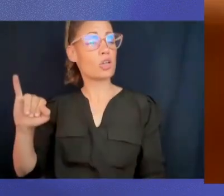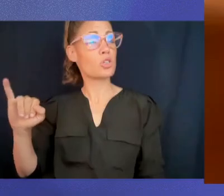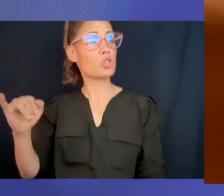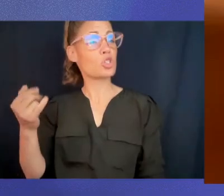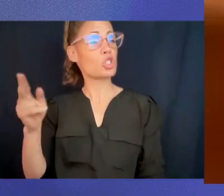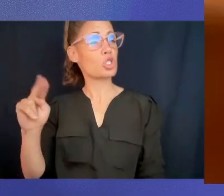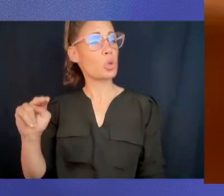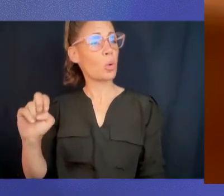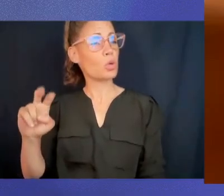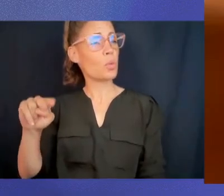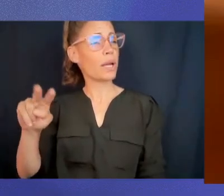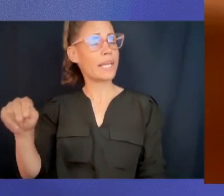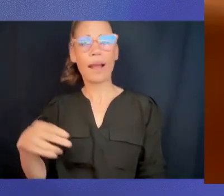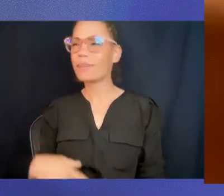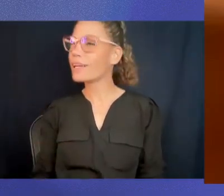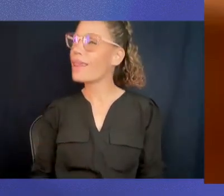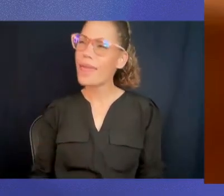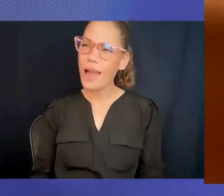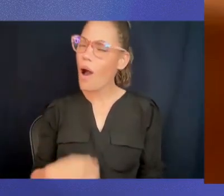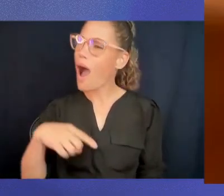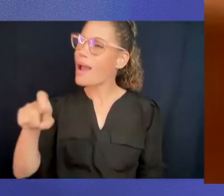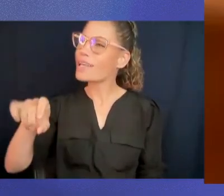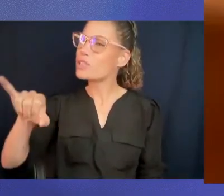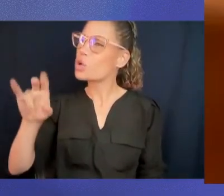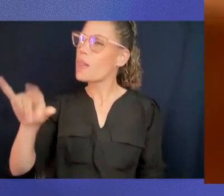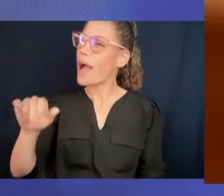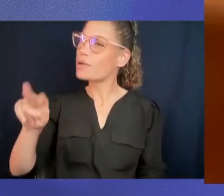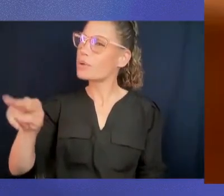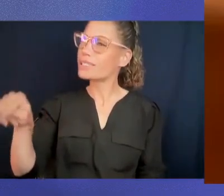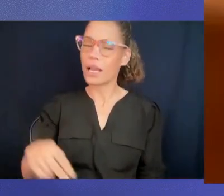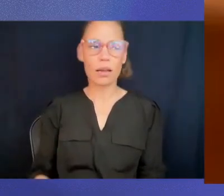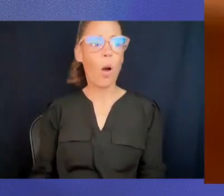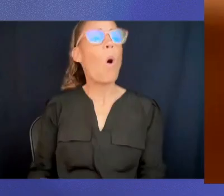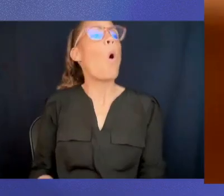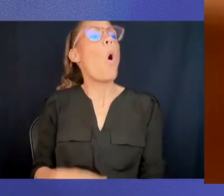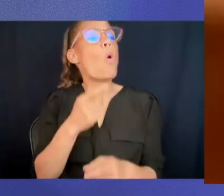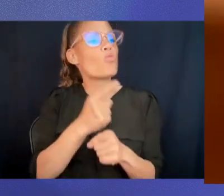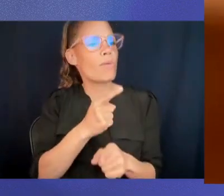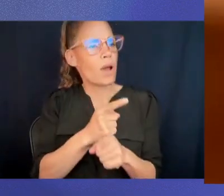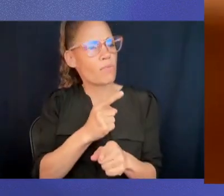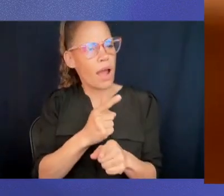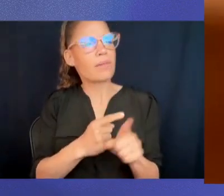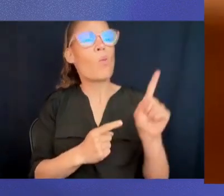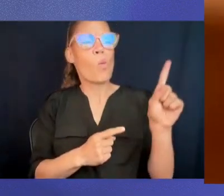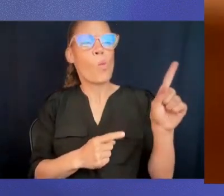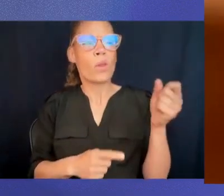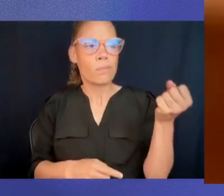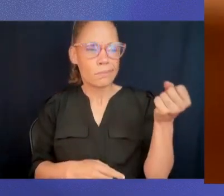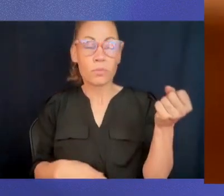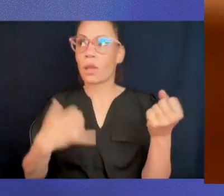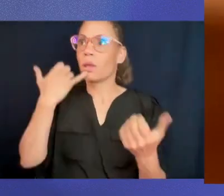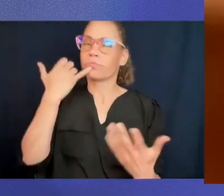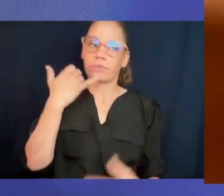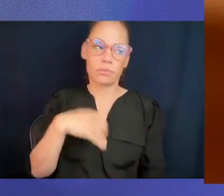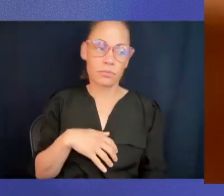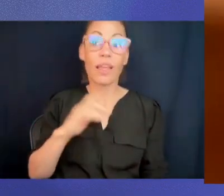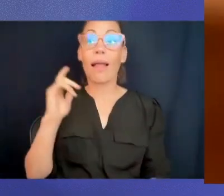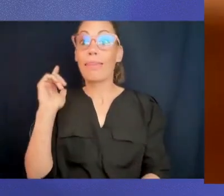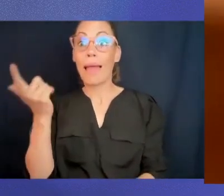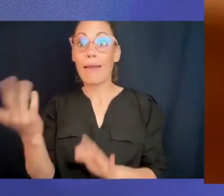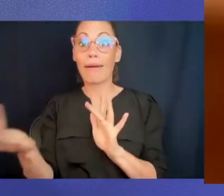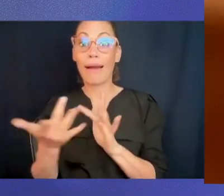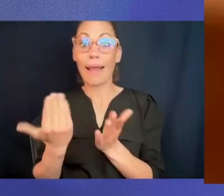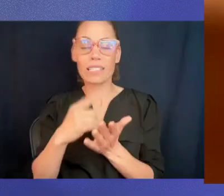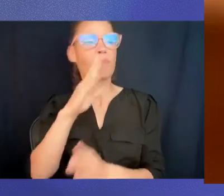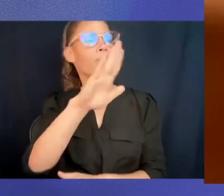said, I need July 22nd. All right, he said, put me on hold, and then said, well, we can squeeze you in on